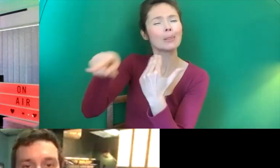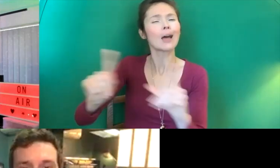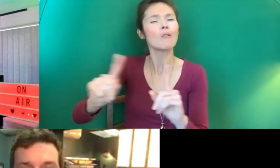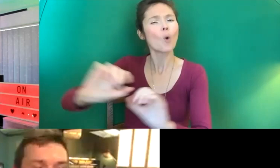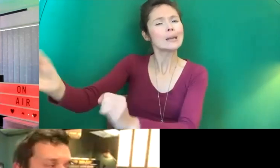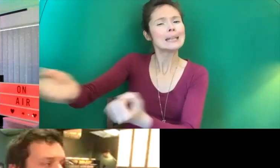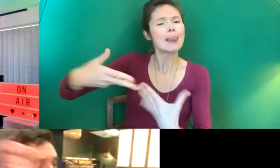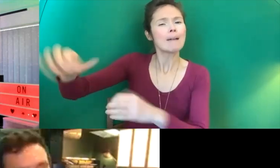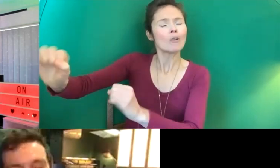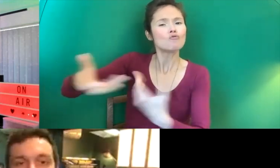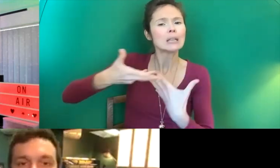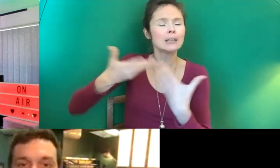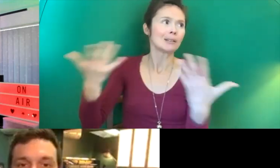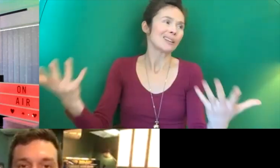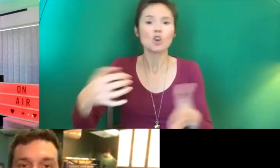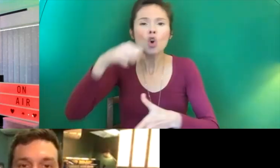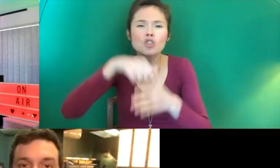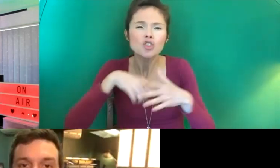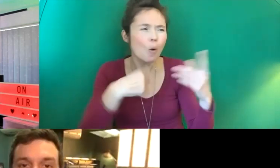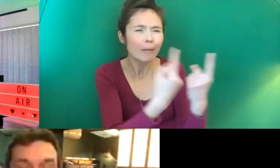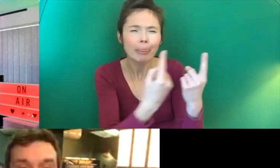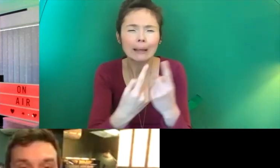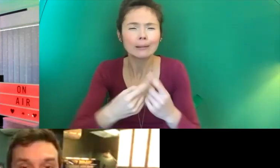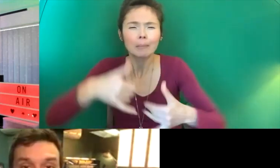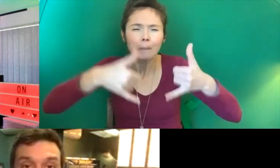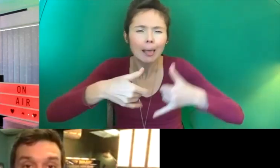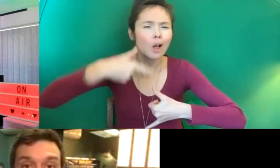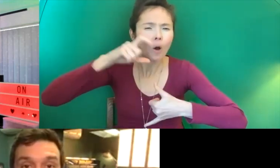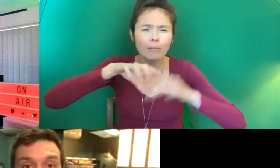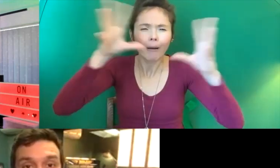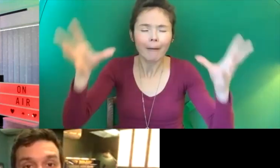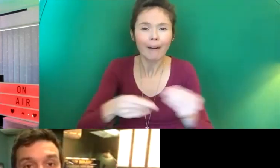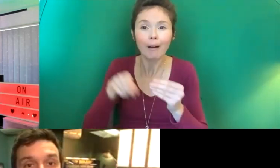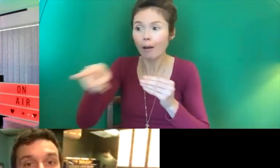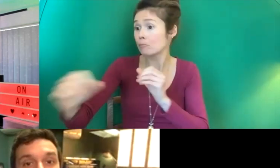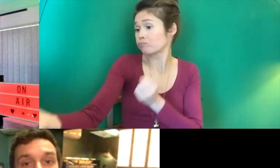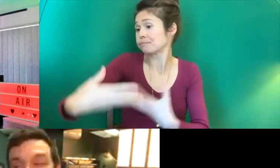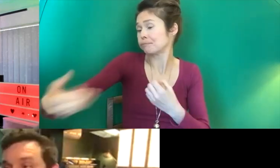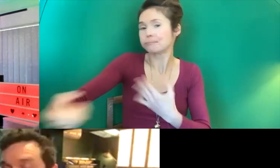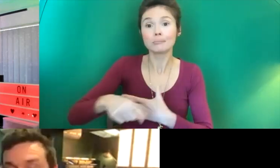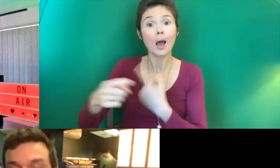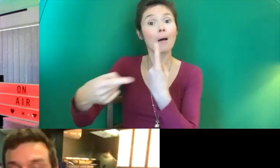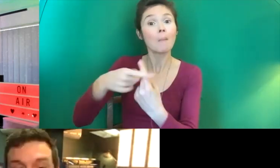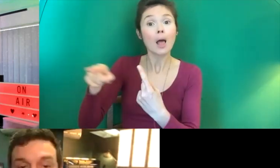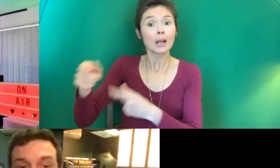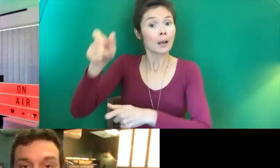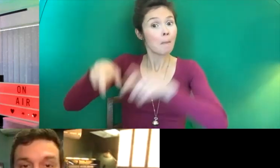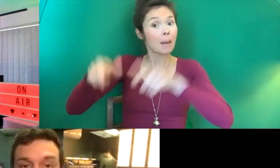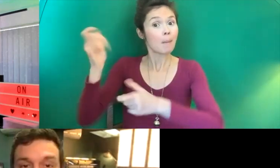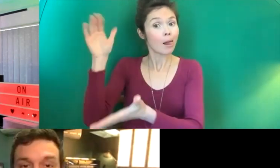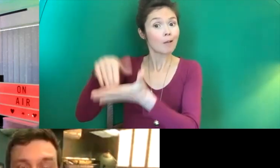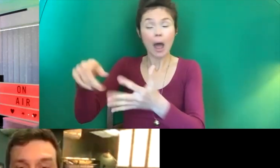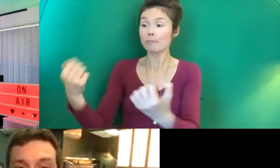have all the stock for the shop comes in, and where anybody who wants to come in a vehicle or coming on a bike can